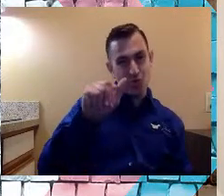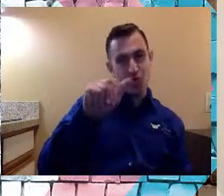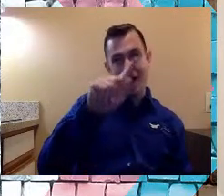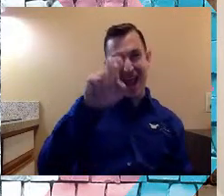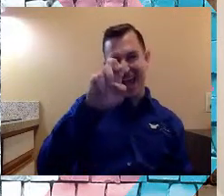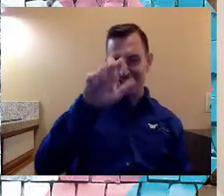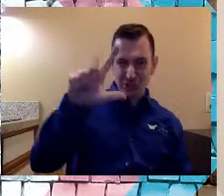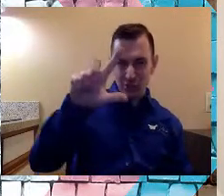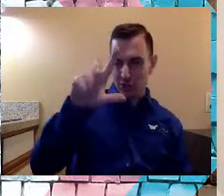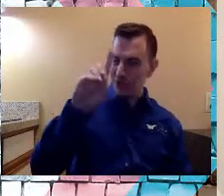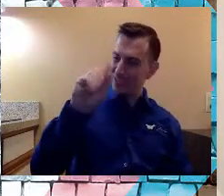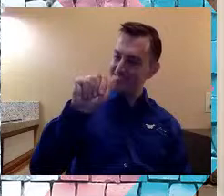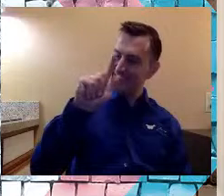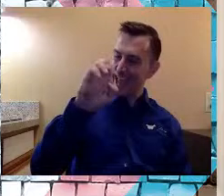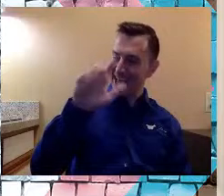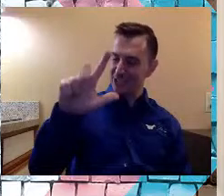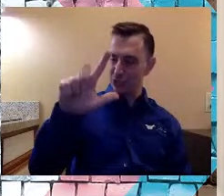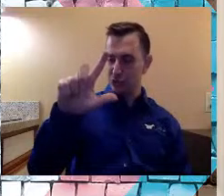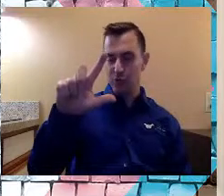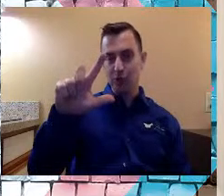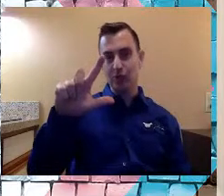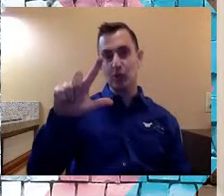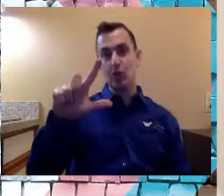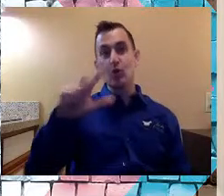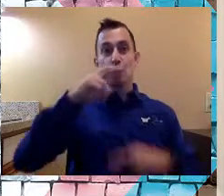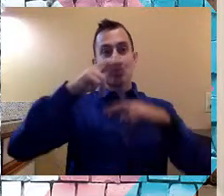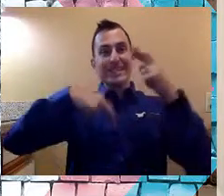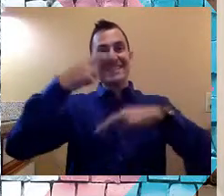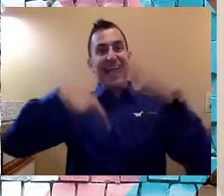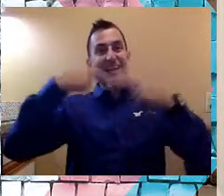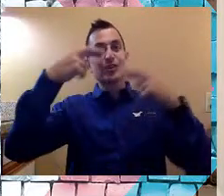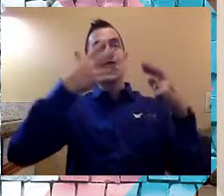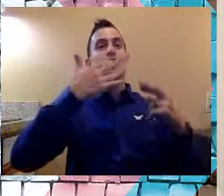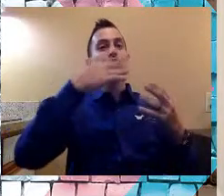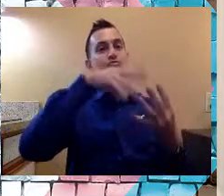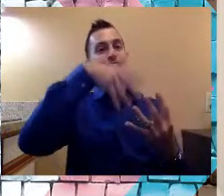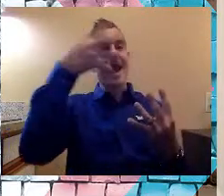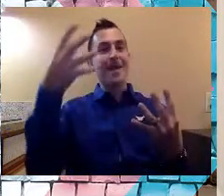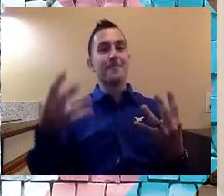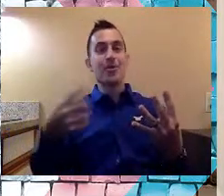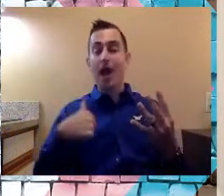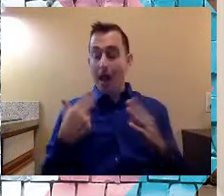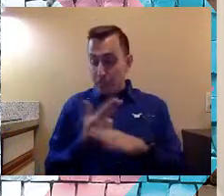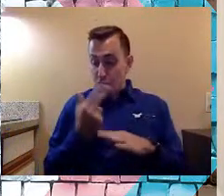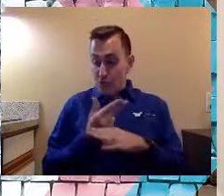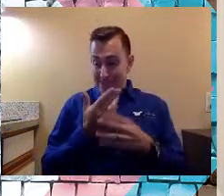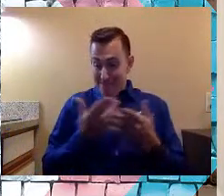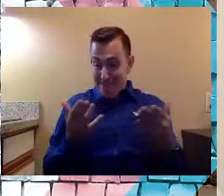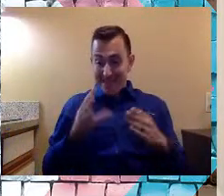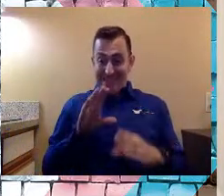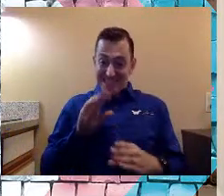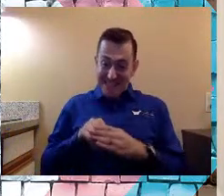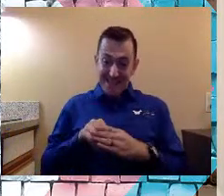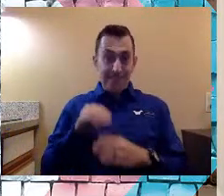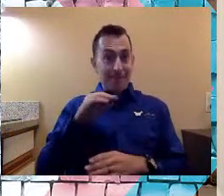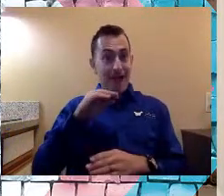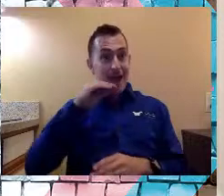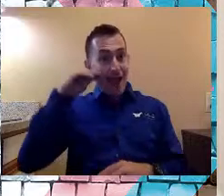rainbow. And so that recycled is I'm using things that I found in my home, but what gives it razzle dazzle to